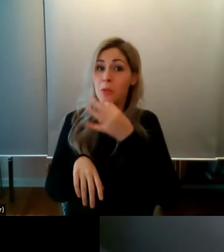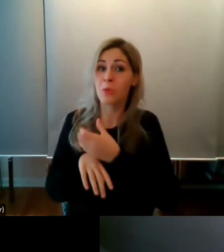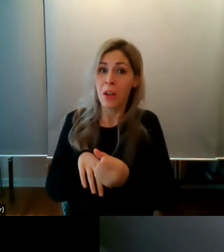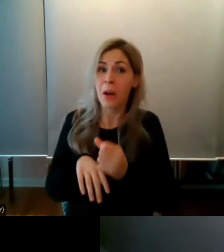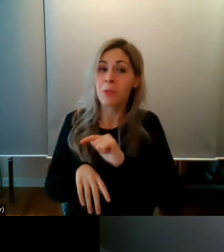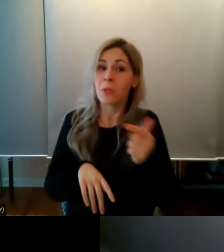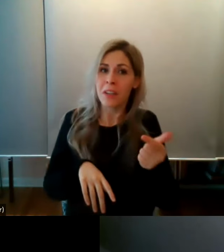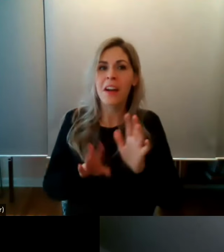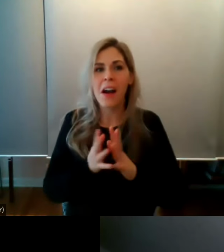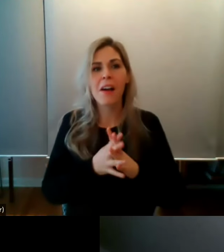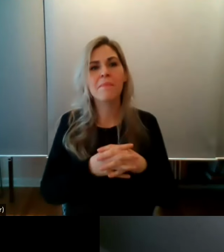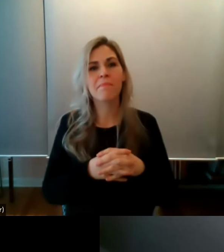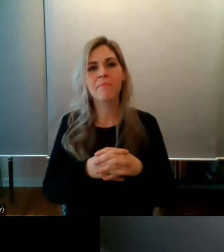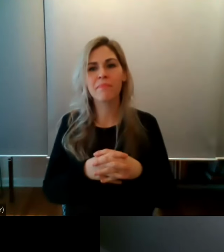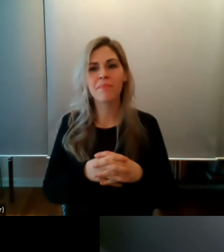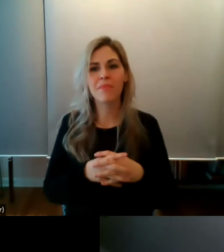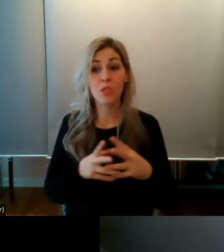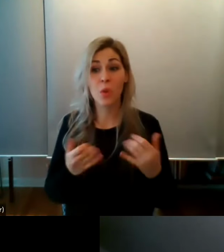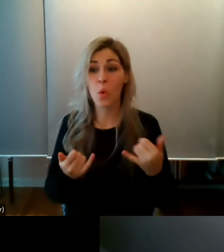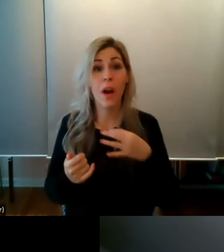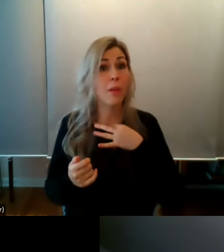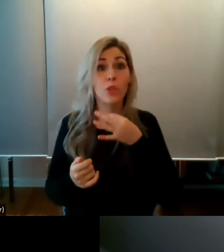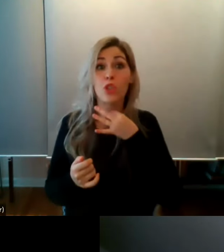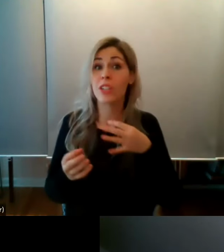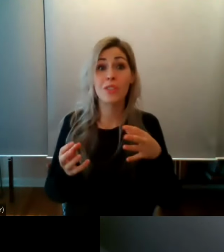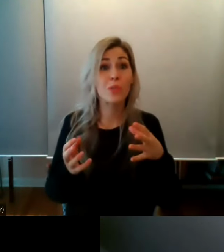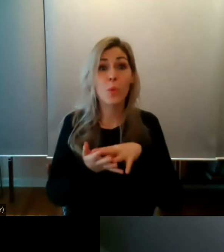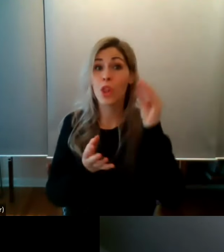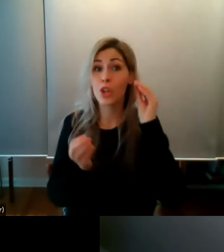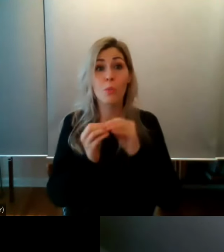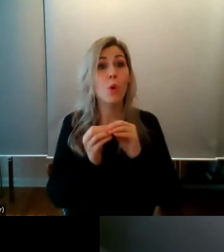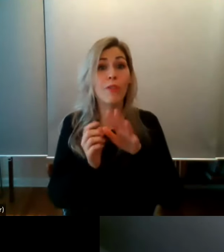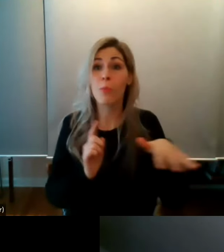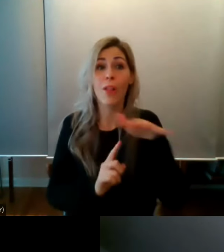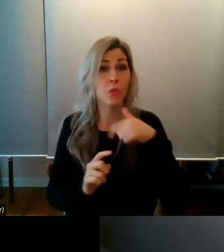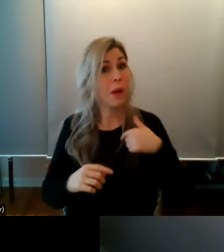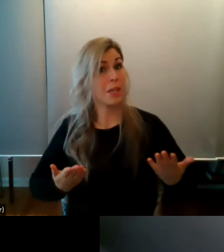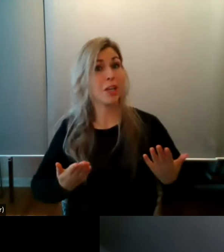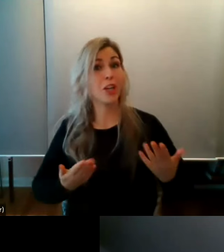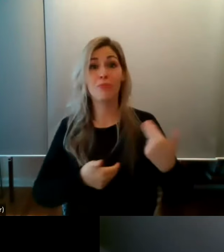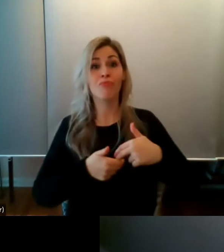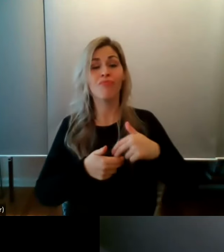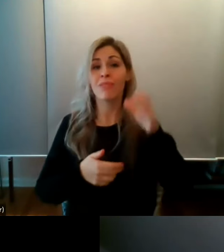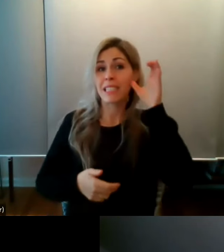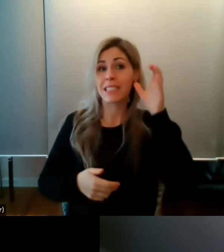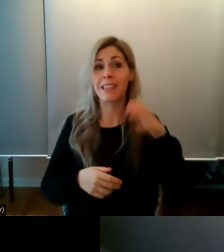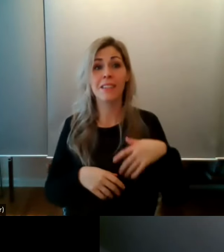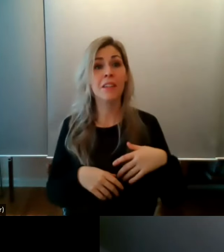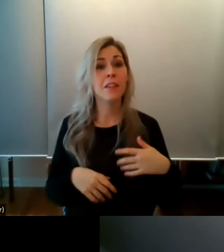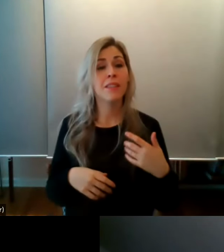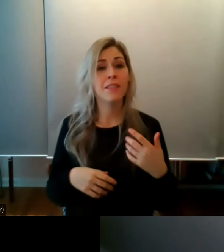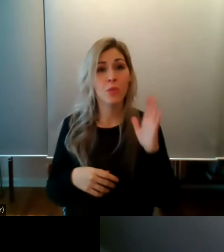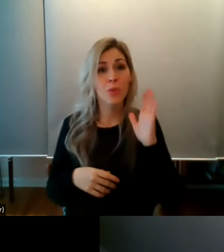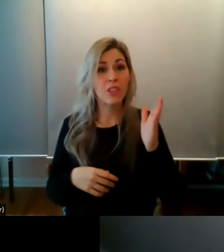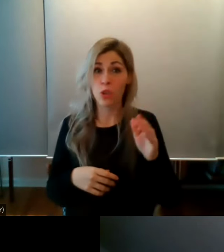and I would like to hear more from you. And I'm here. I will be around, listening, and also if are